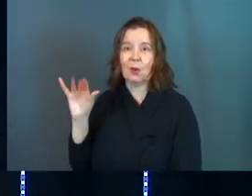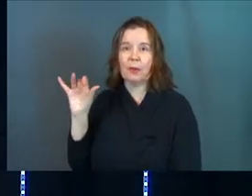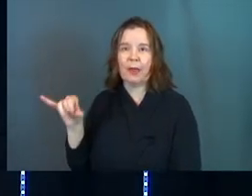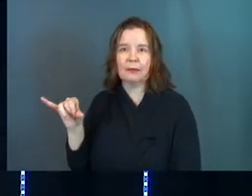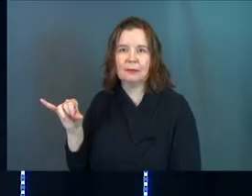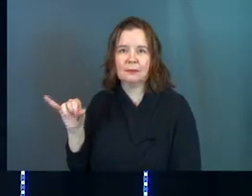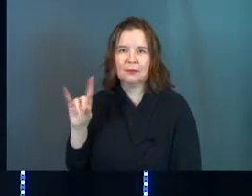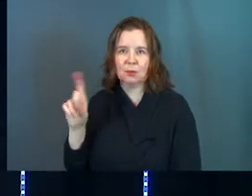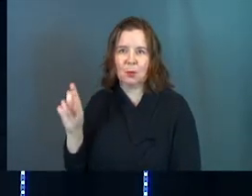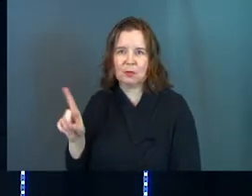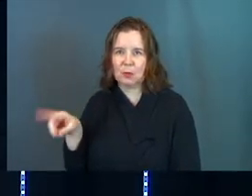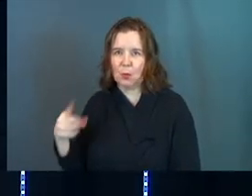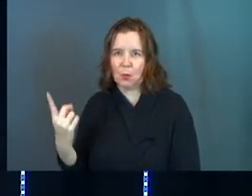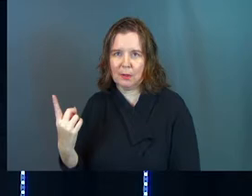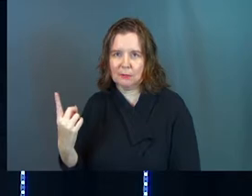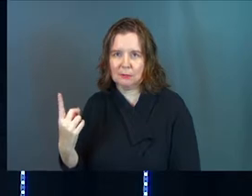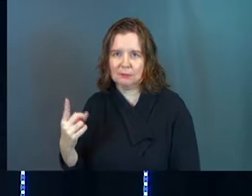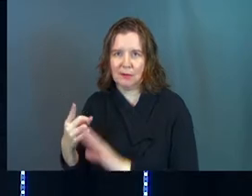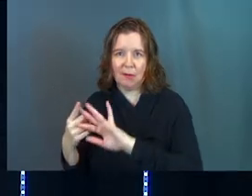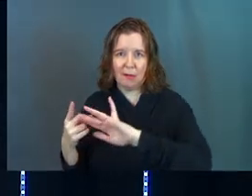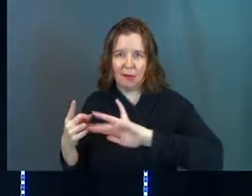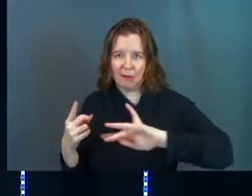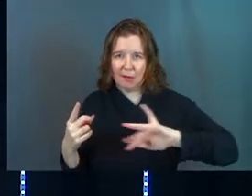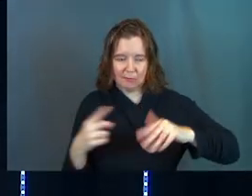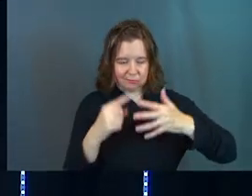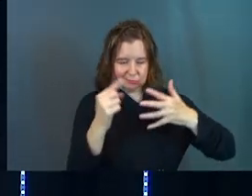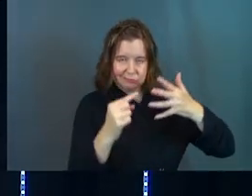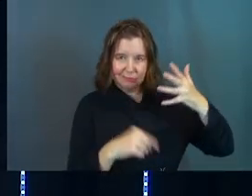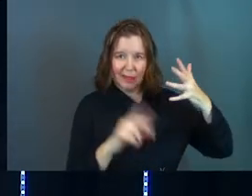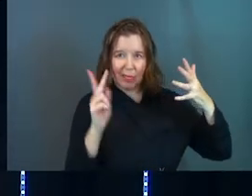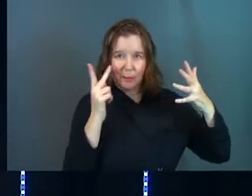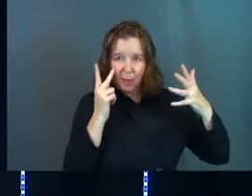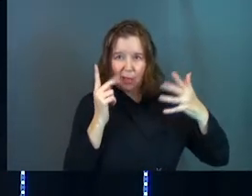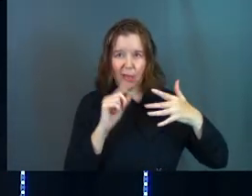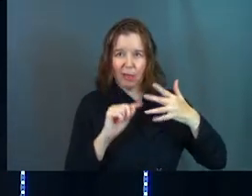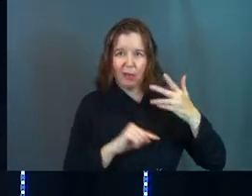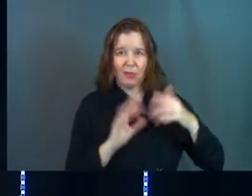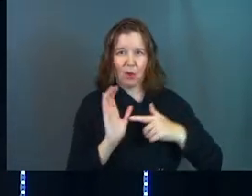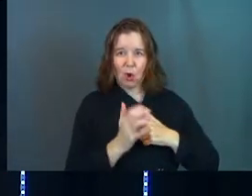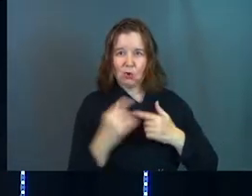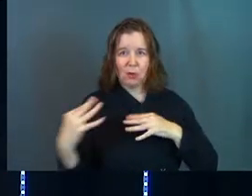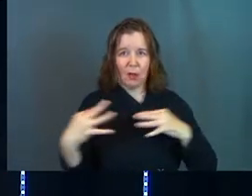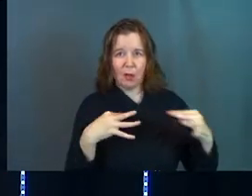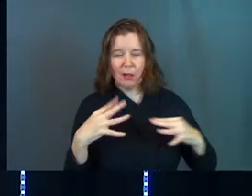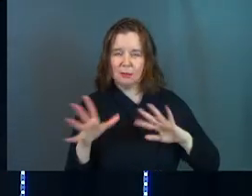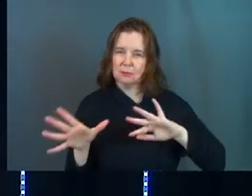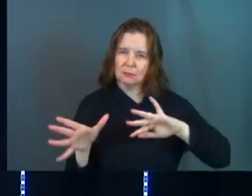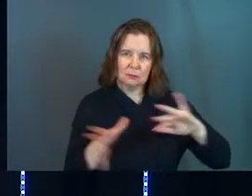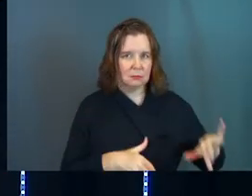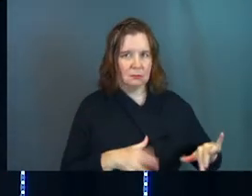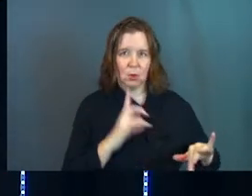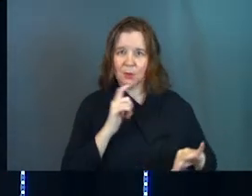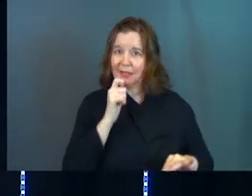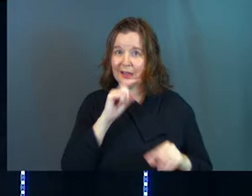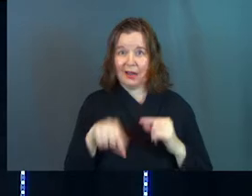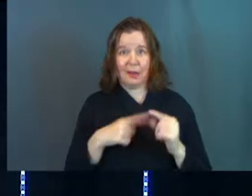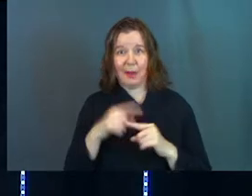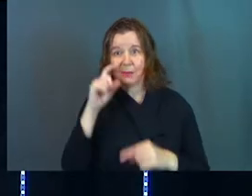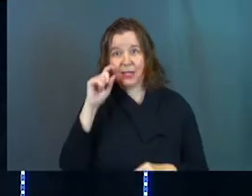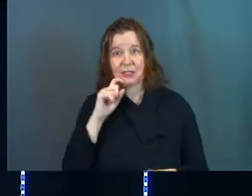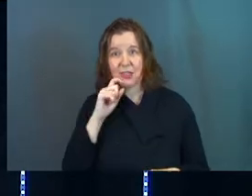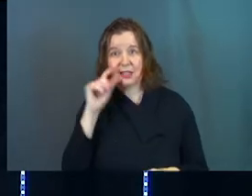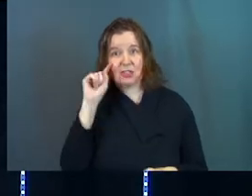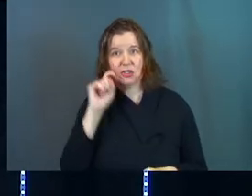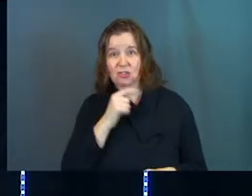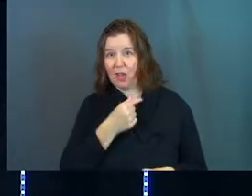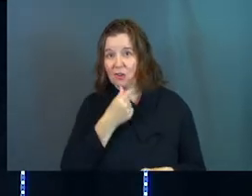only question. So don't buy into the politics and don't buy into the culture wars. It really isn't about sexuality